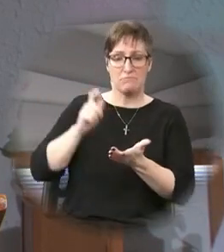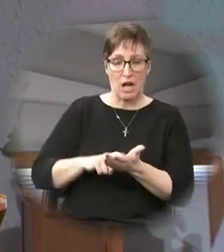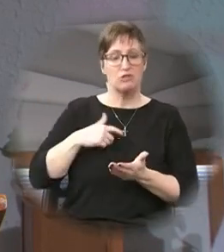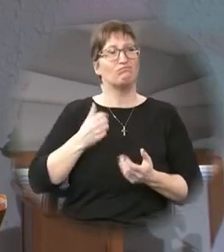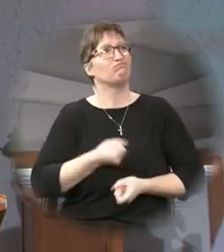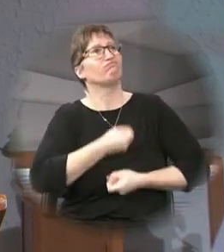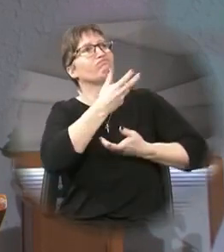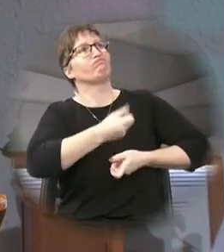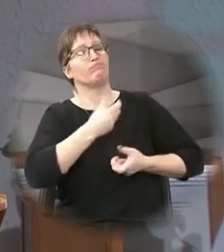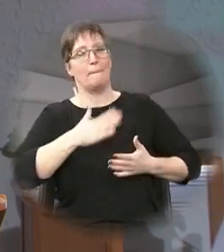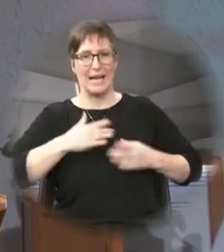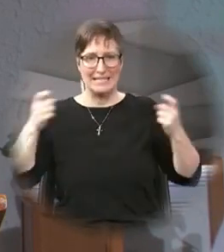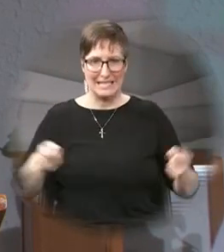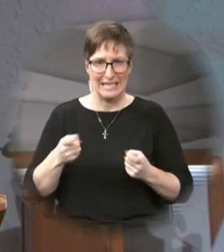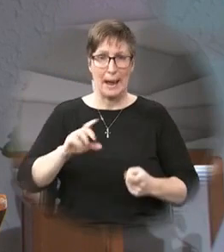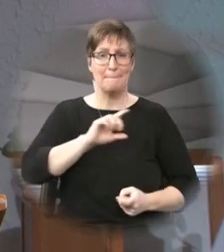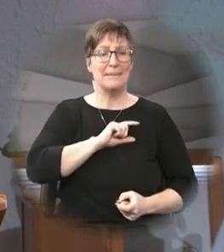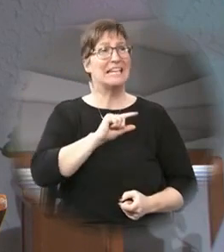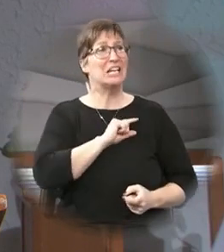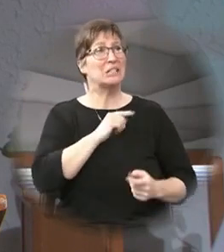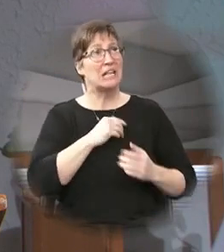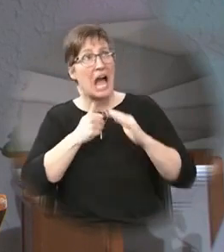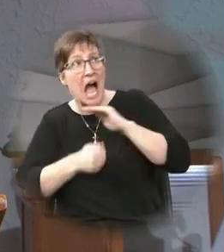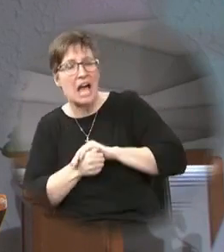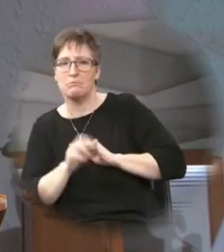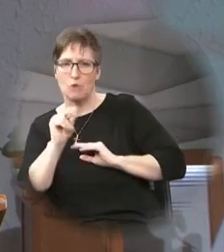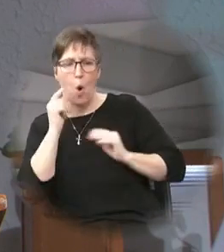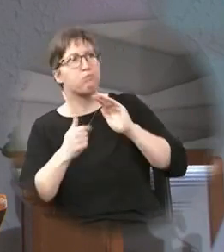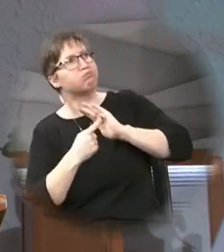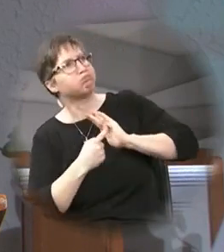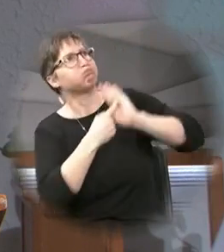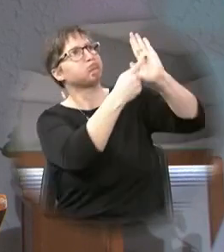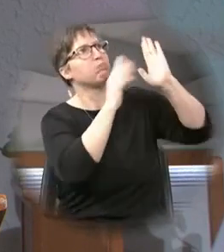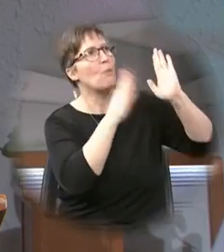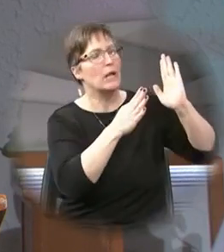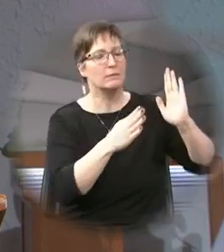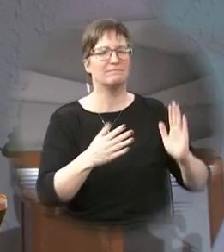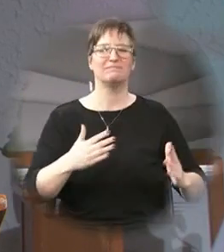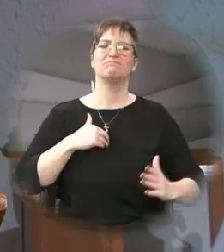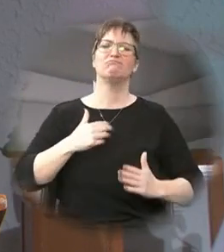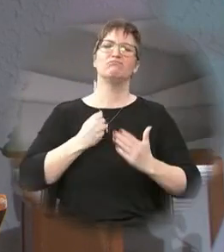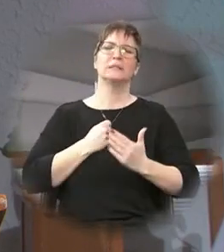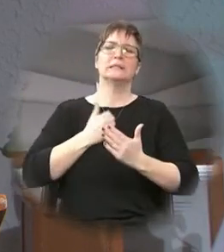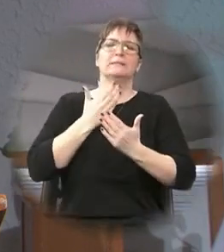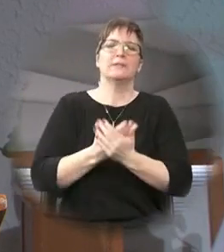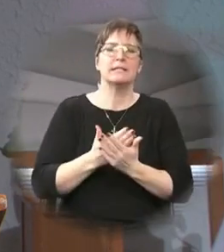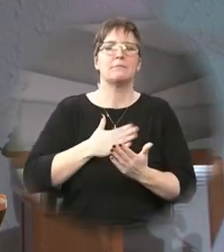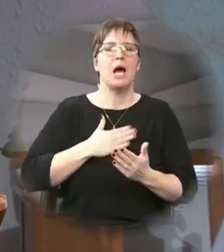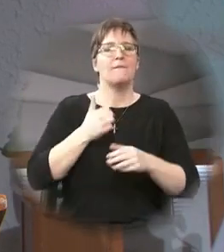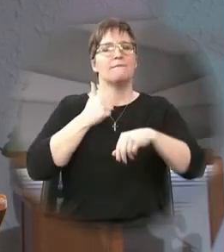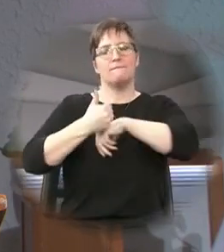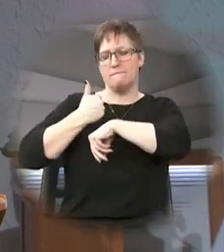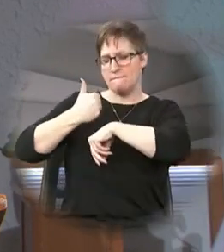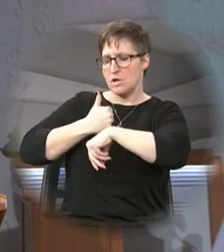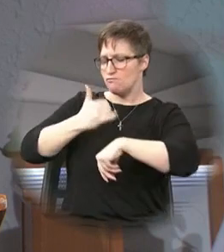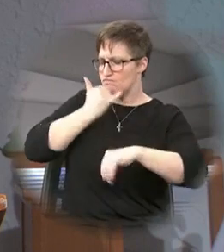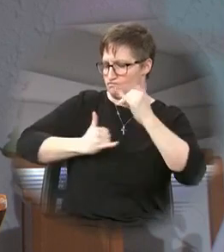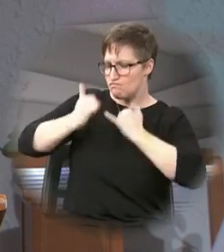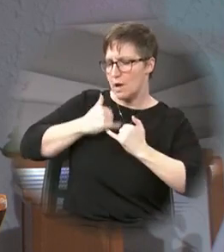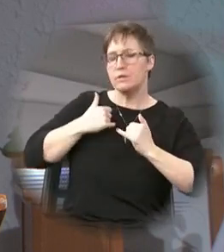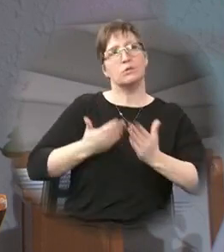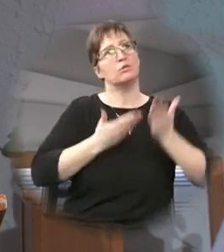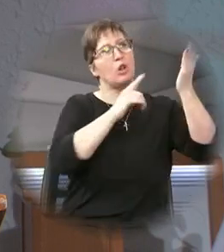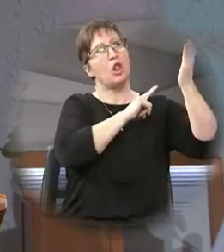you. My guilt I covered not. I said, I confess my faults to the Lord, and you took away